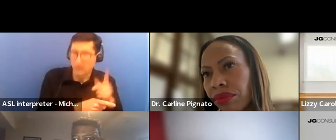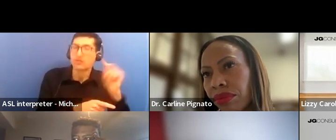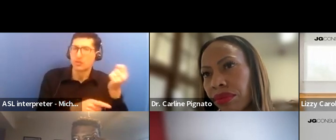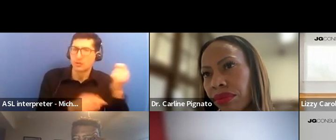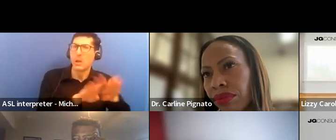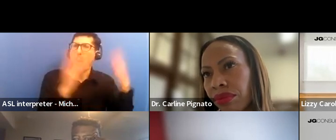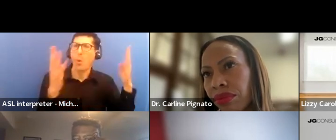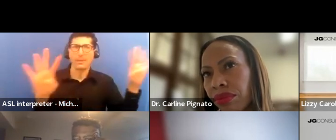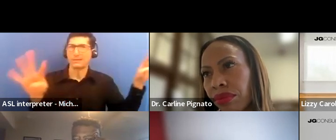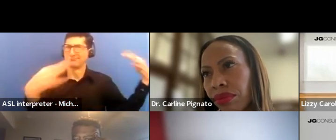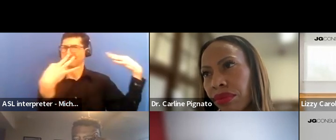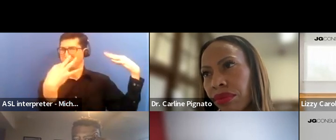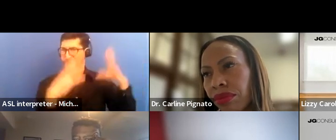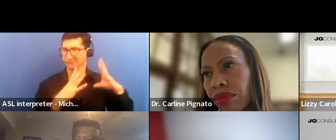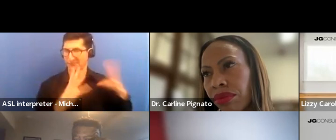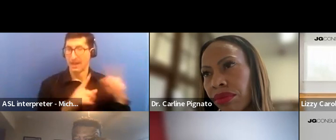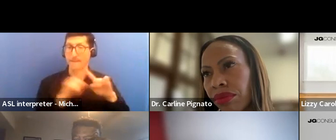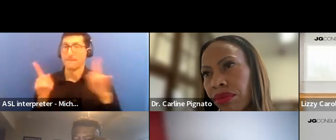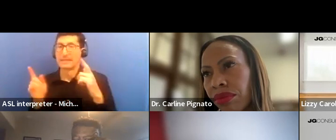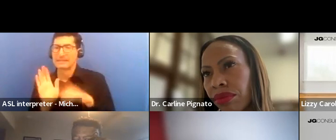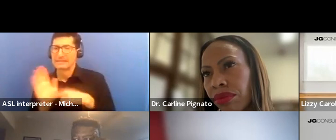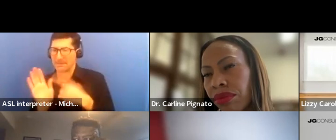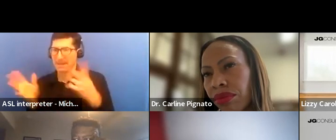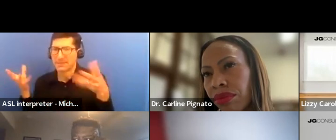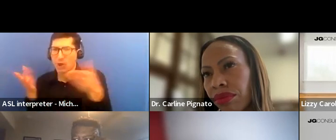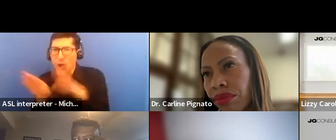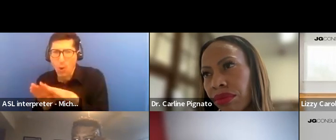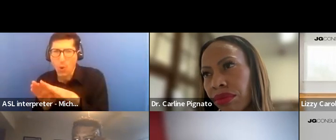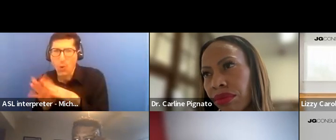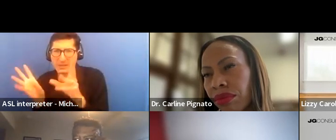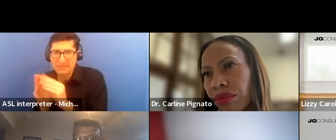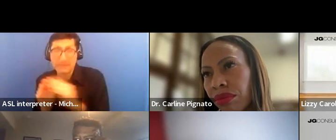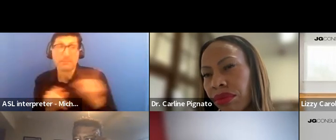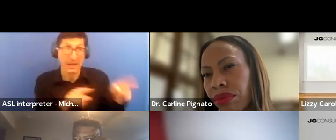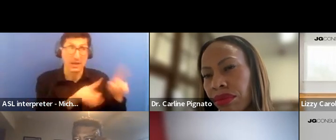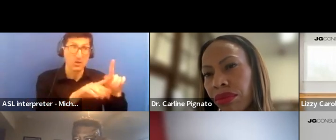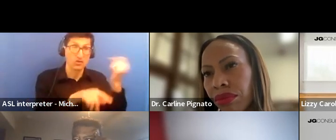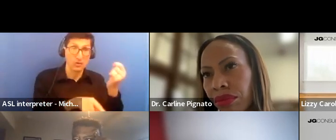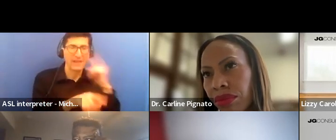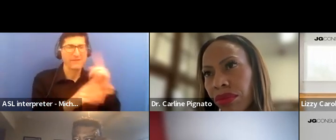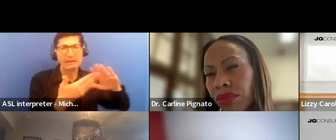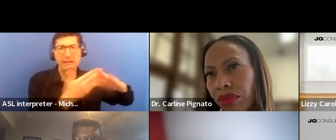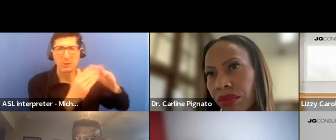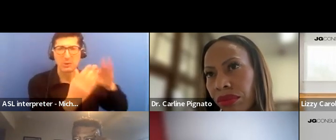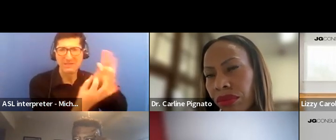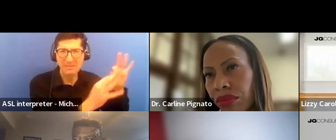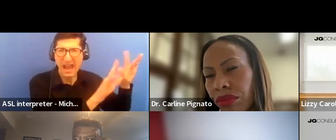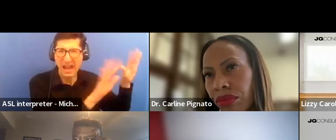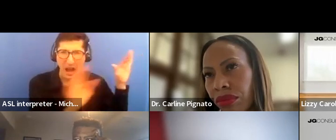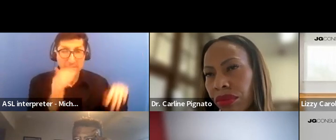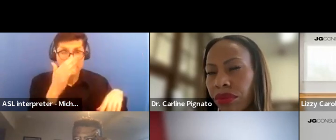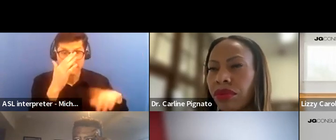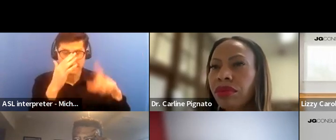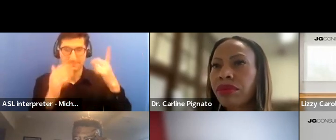Tuesdays will stay open for whether community feedback or updates, etc. Is that accurate? So on the